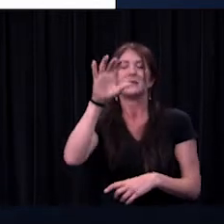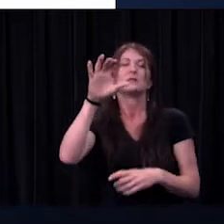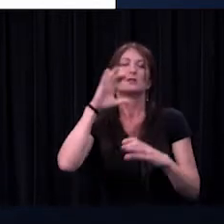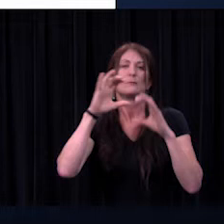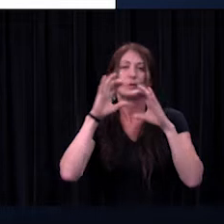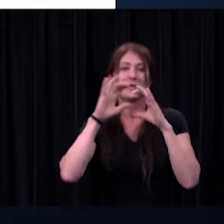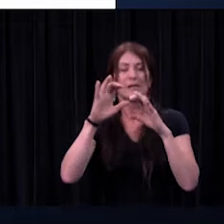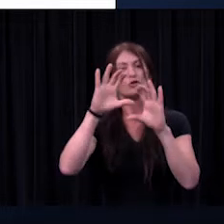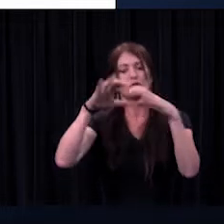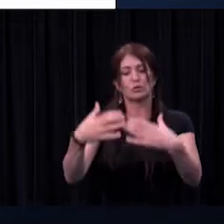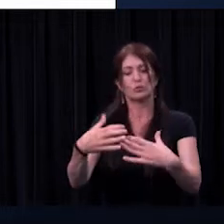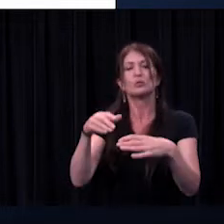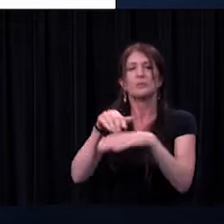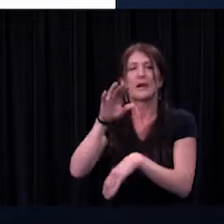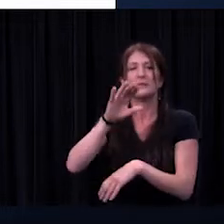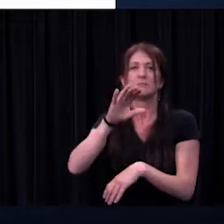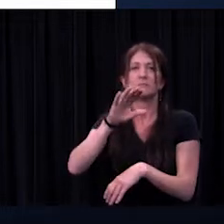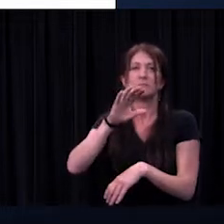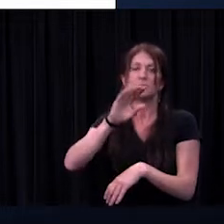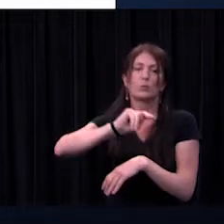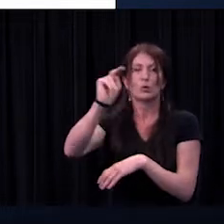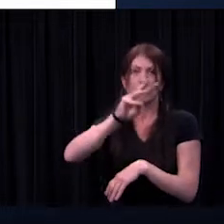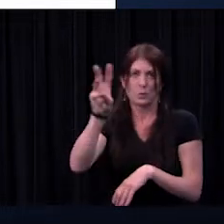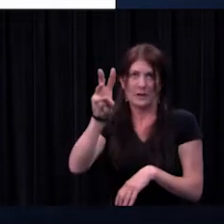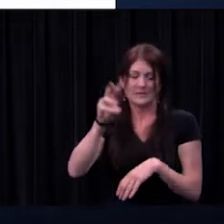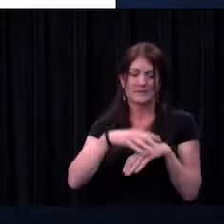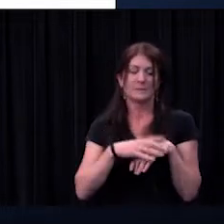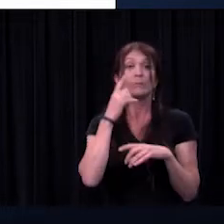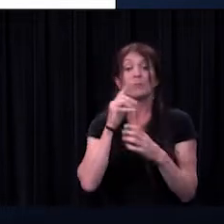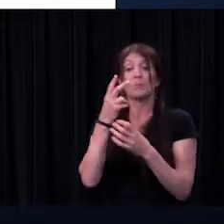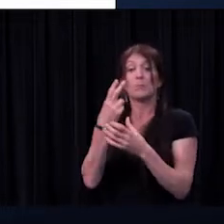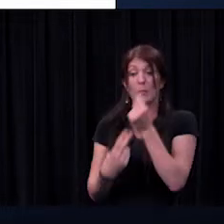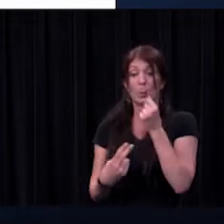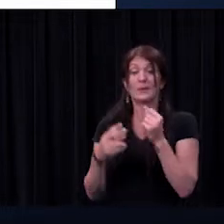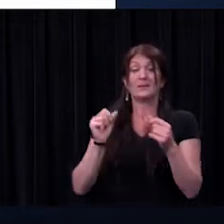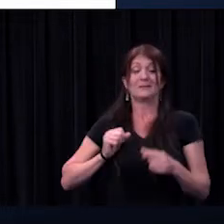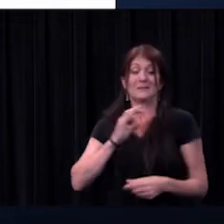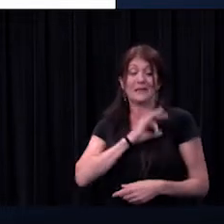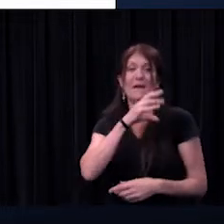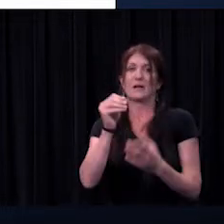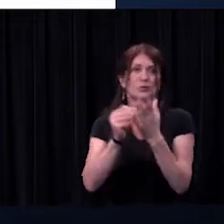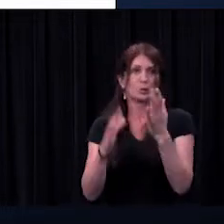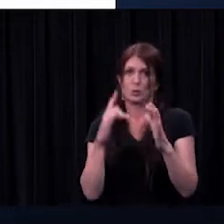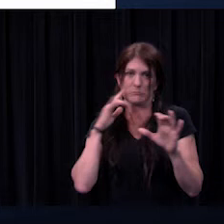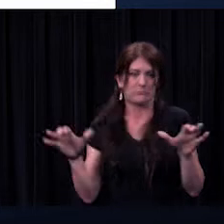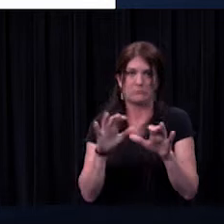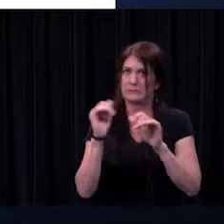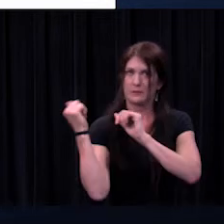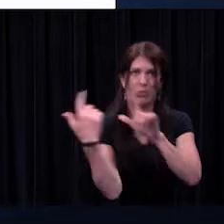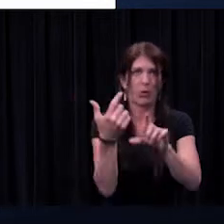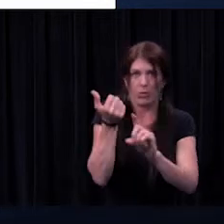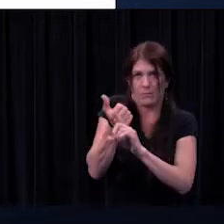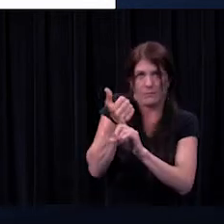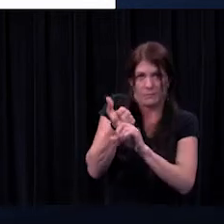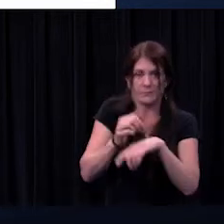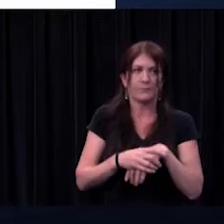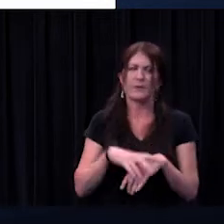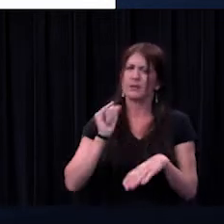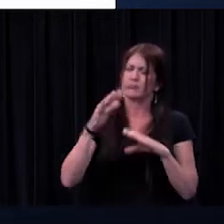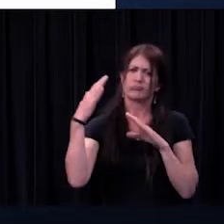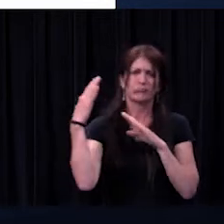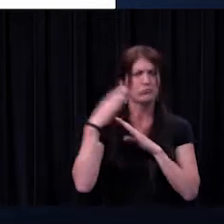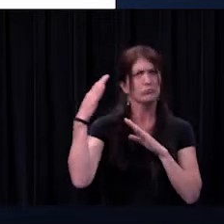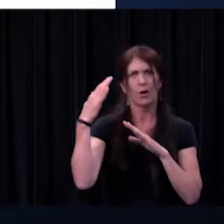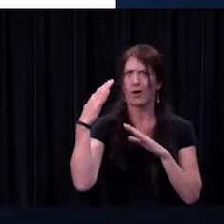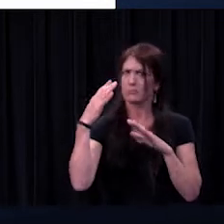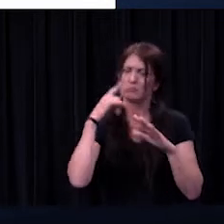Northwest, e-communications, and both the staff and the students did the entire thing. First-class job. If you had the opportunity to